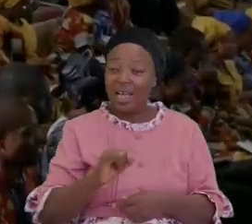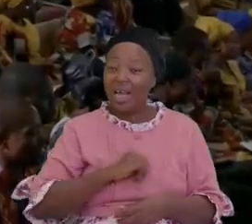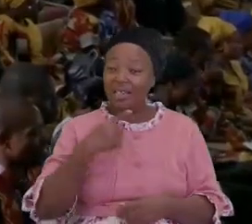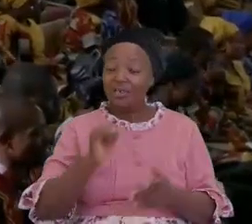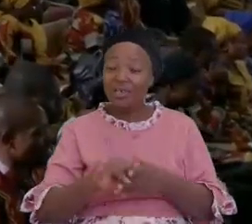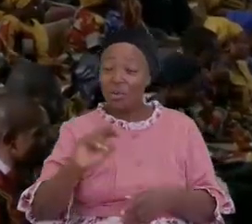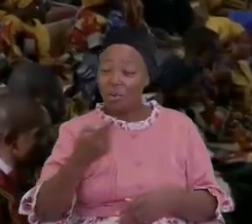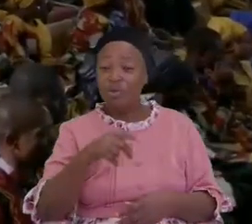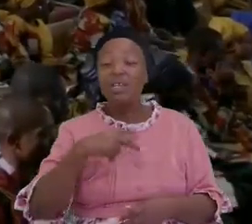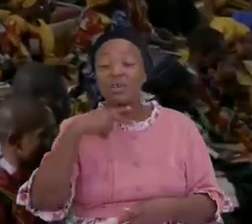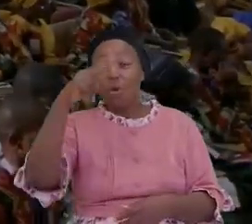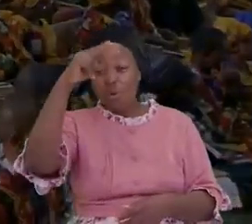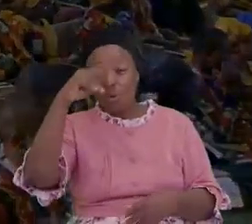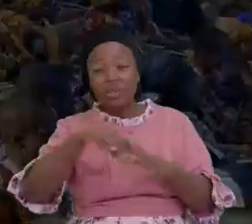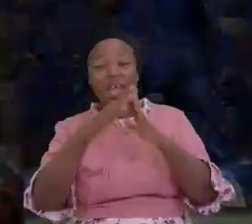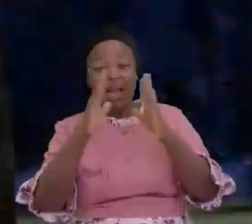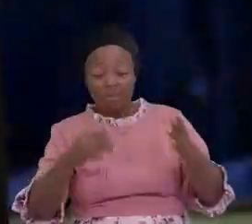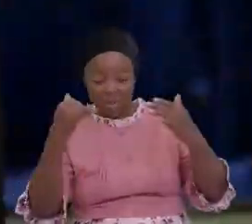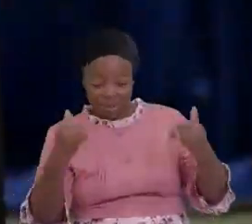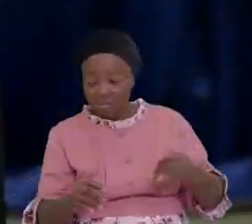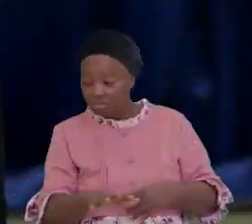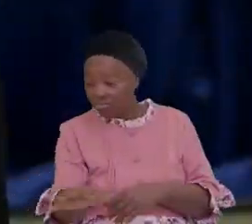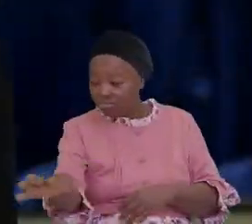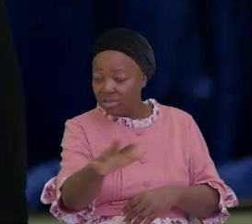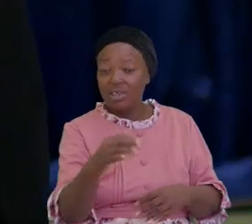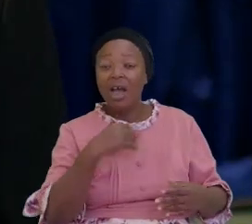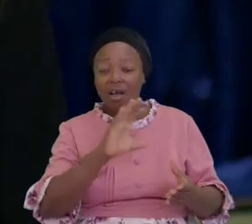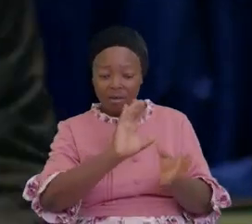the house now. They are converted.